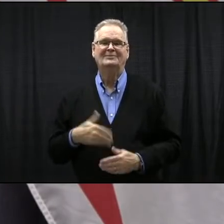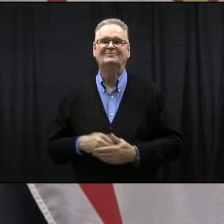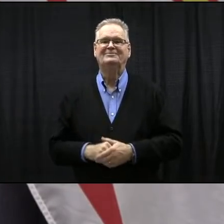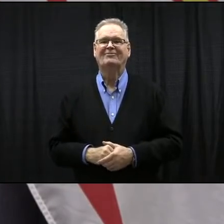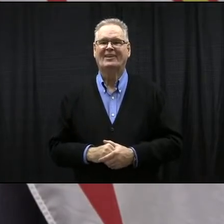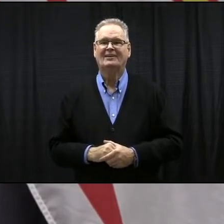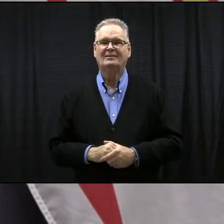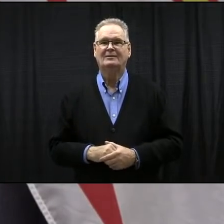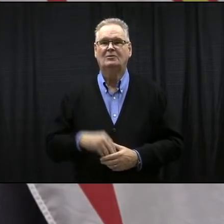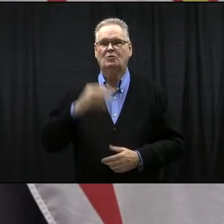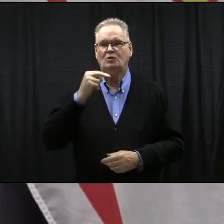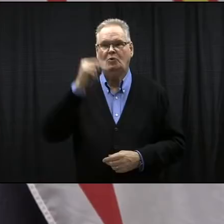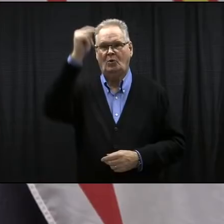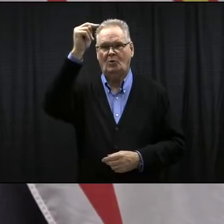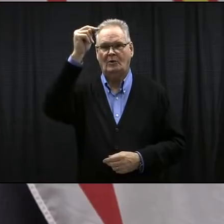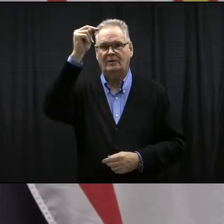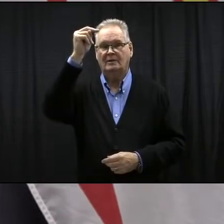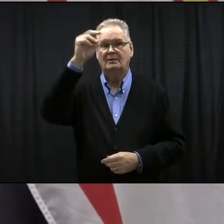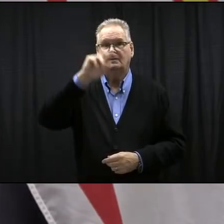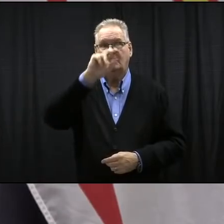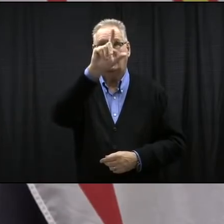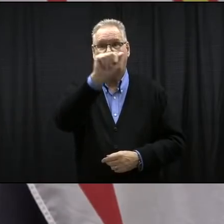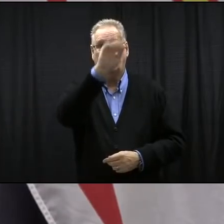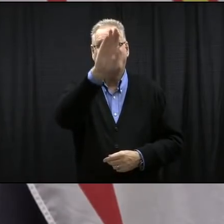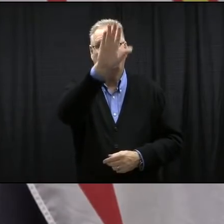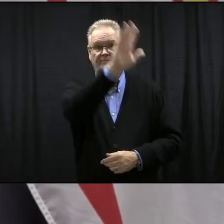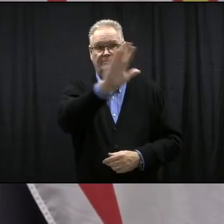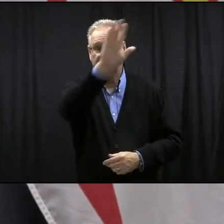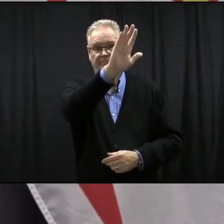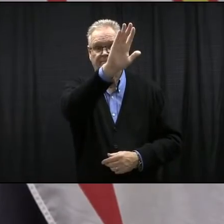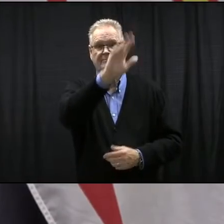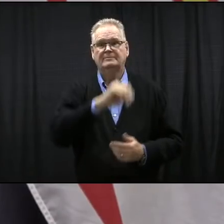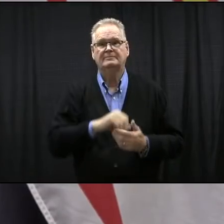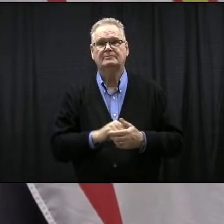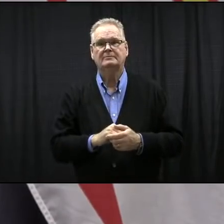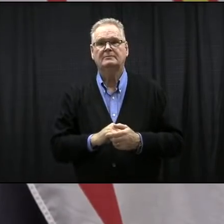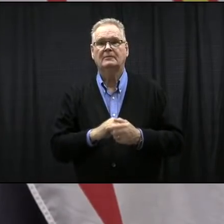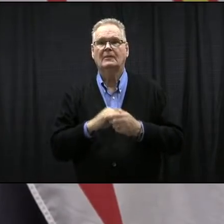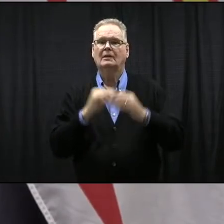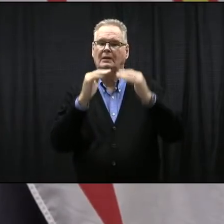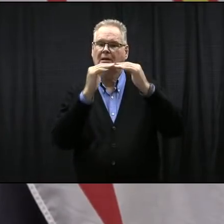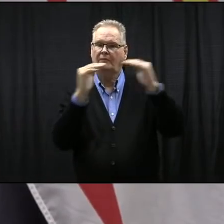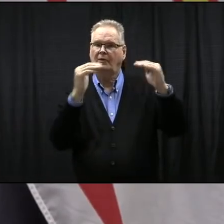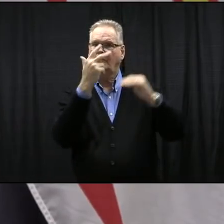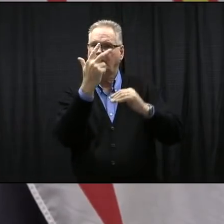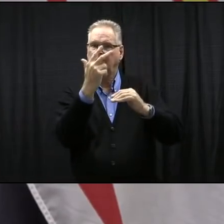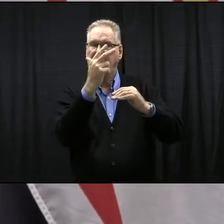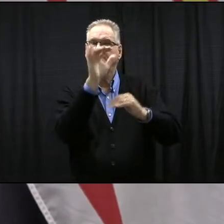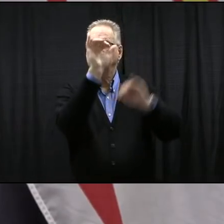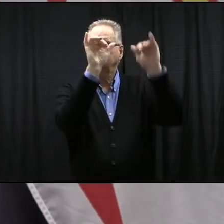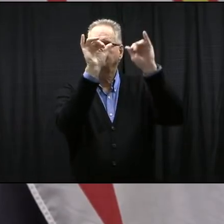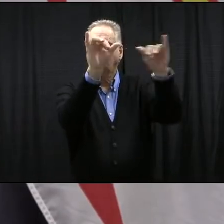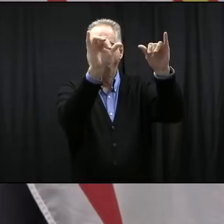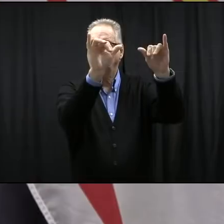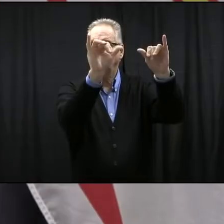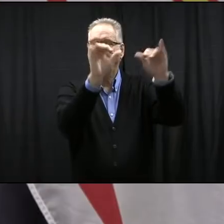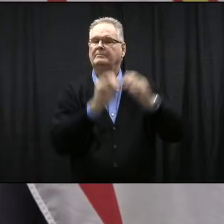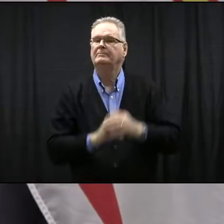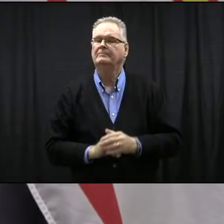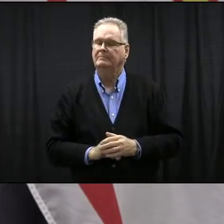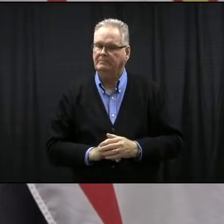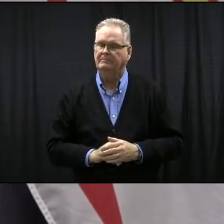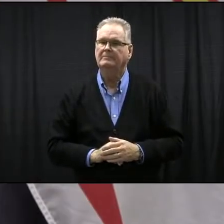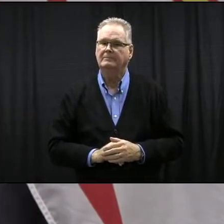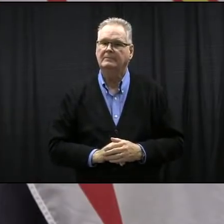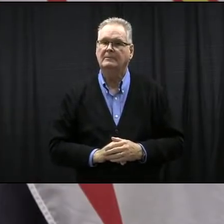ongoing. This area will therefore remain in level 3, and we will reassess this next week. We also have cases in the eastern region